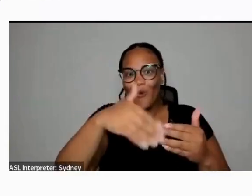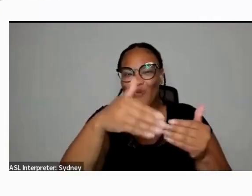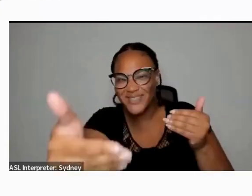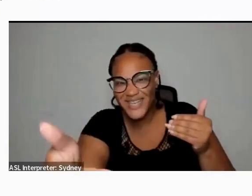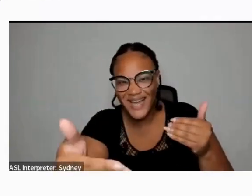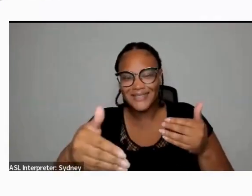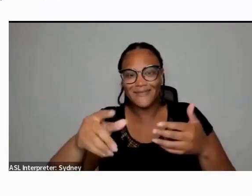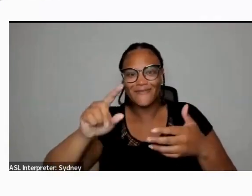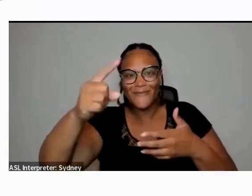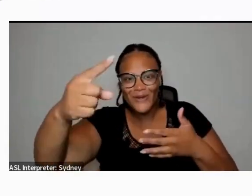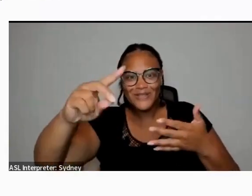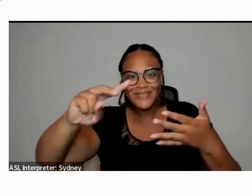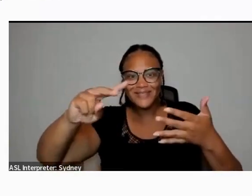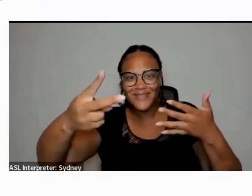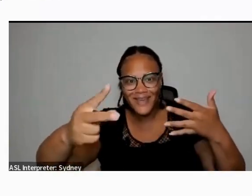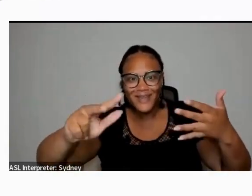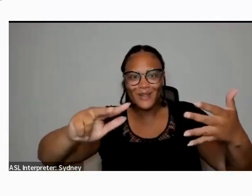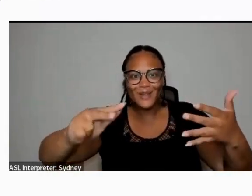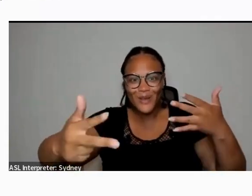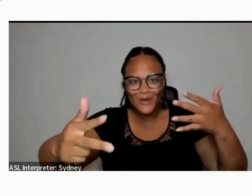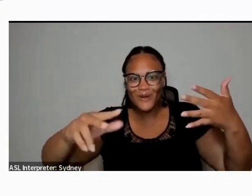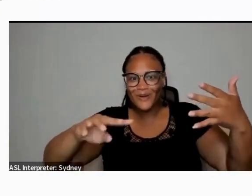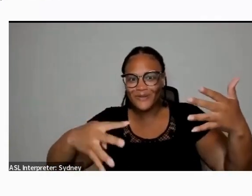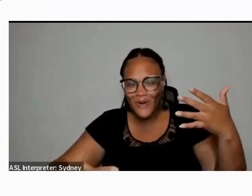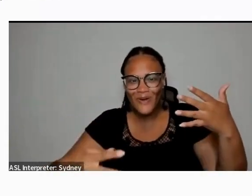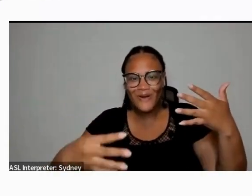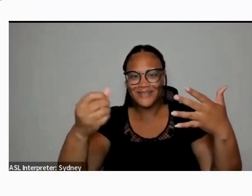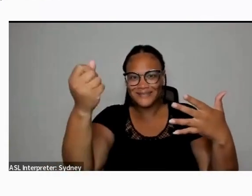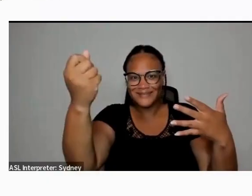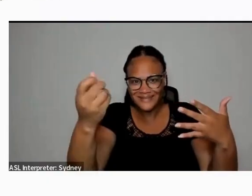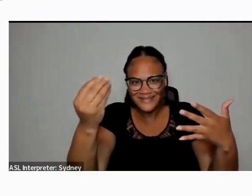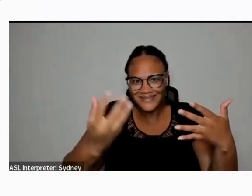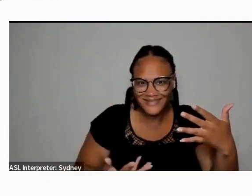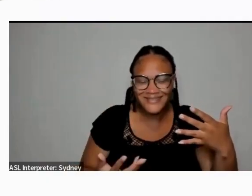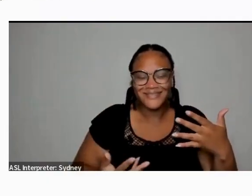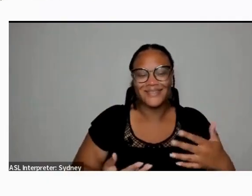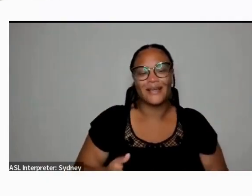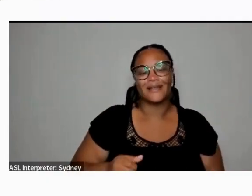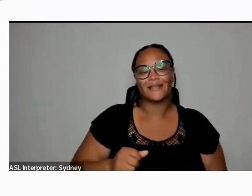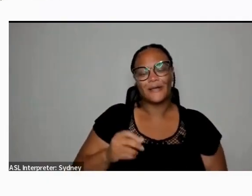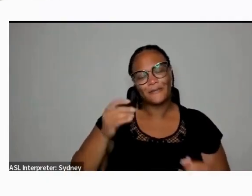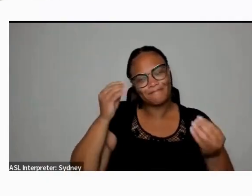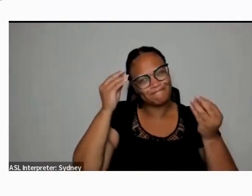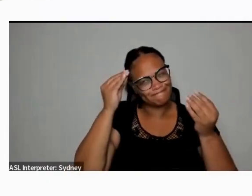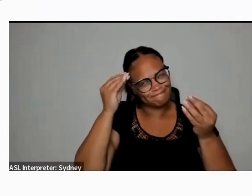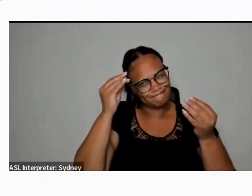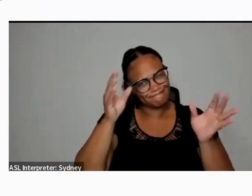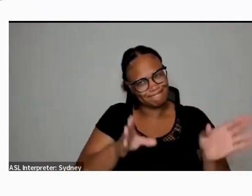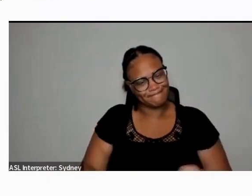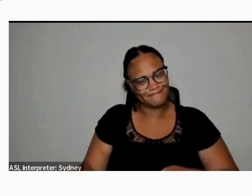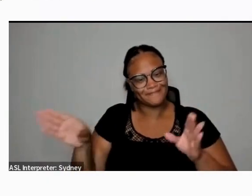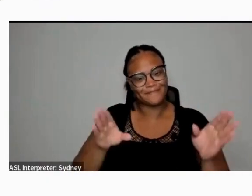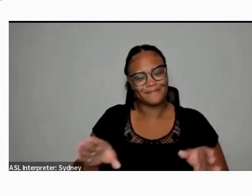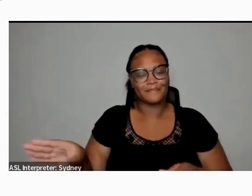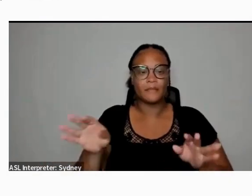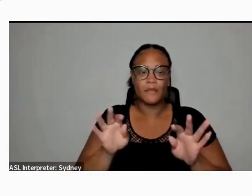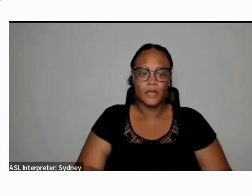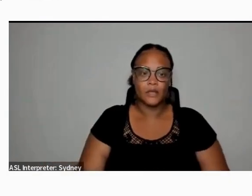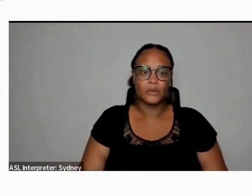What's second? What's going to happen third? So really thinking about that, I think an